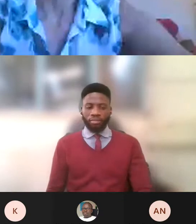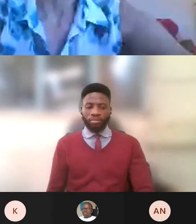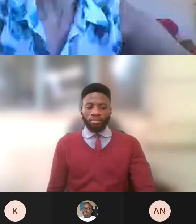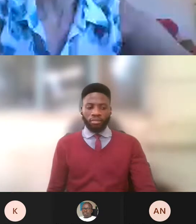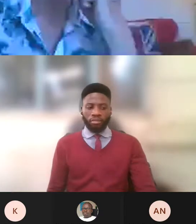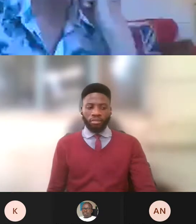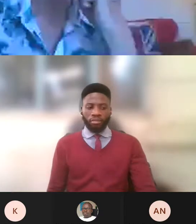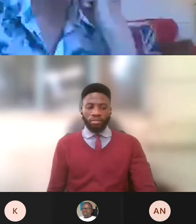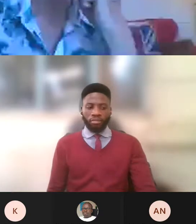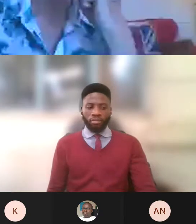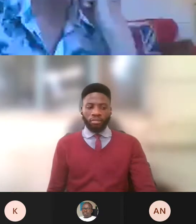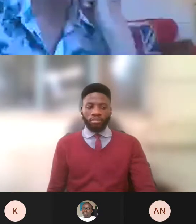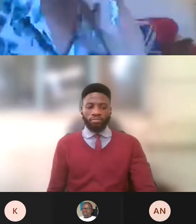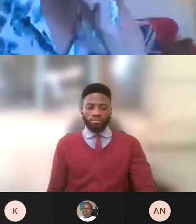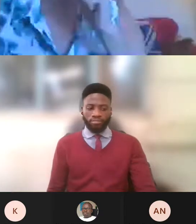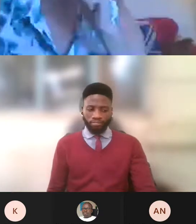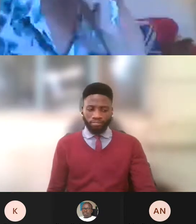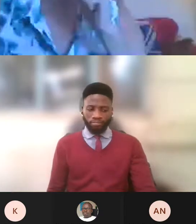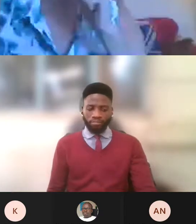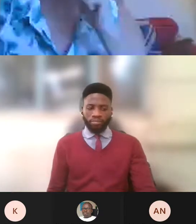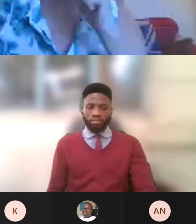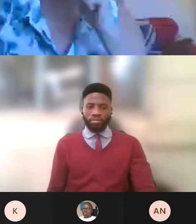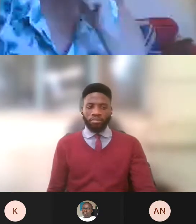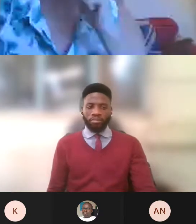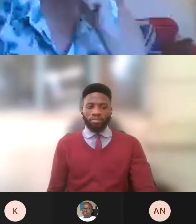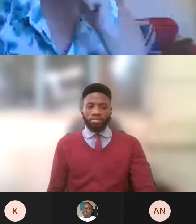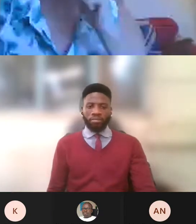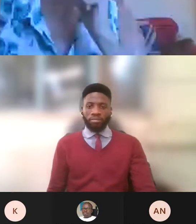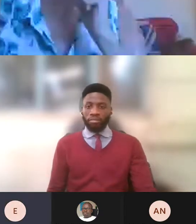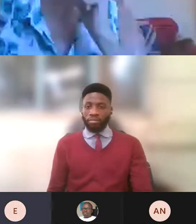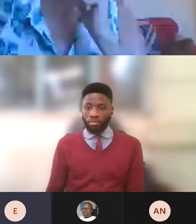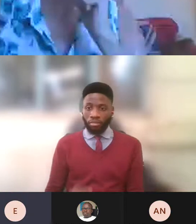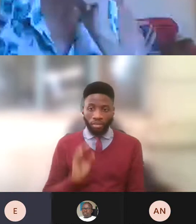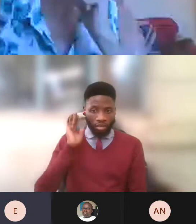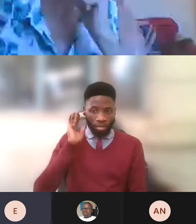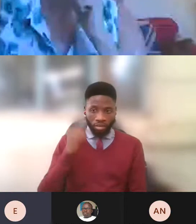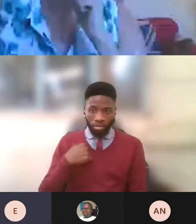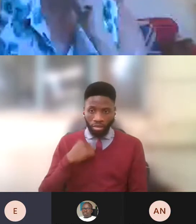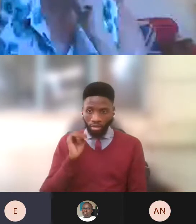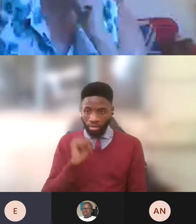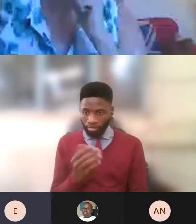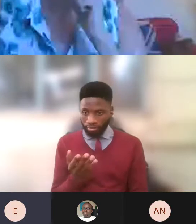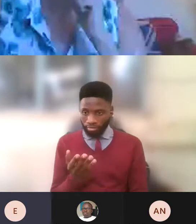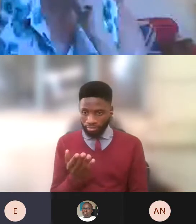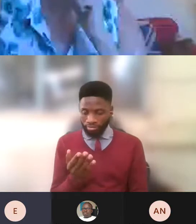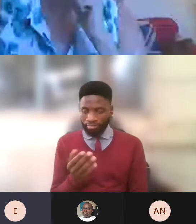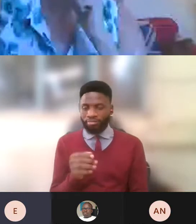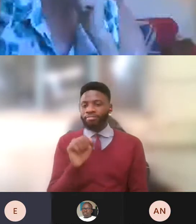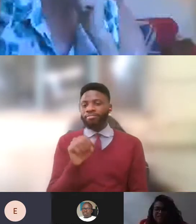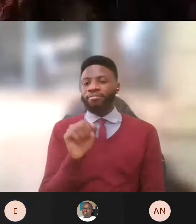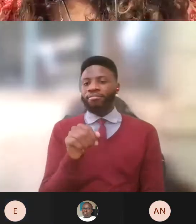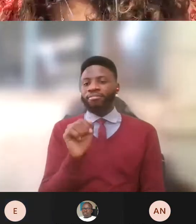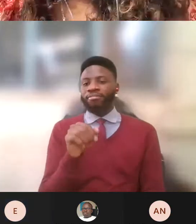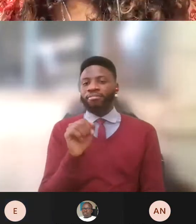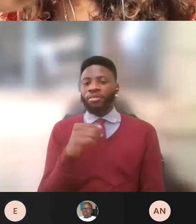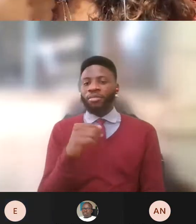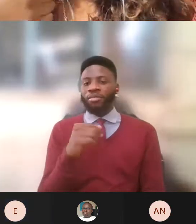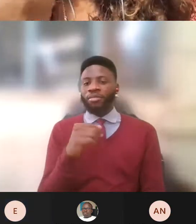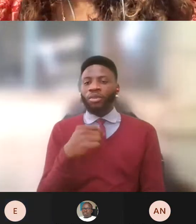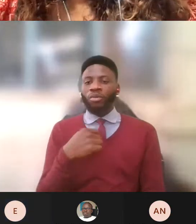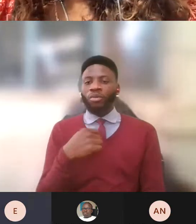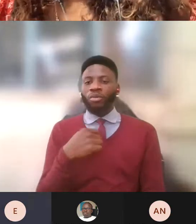a question, if any. Next, thank you very much, Lorna. Love your quote that I think